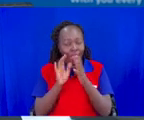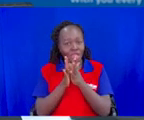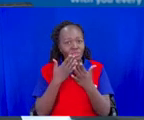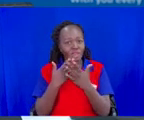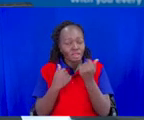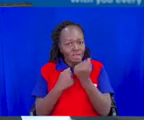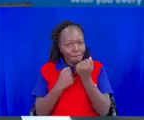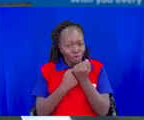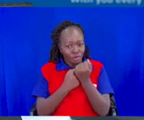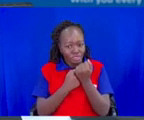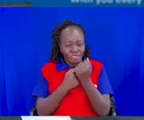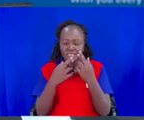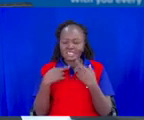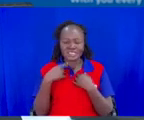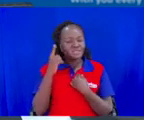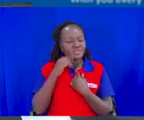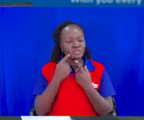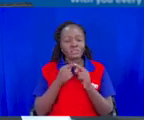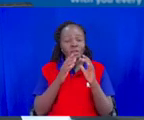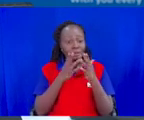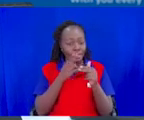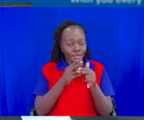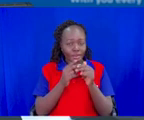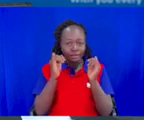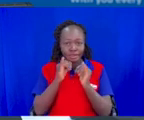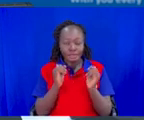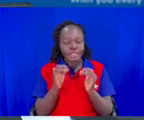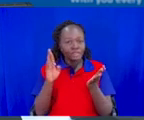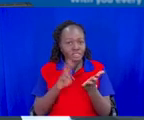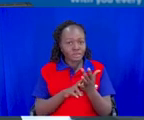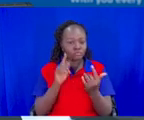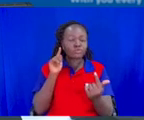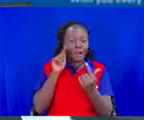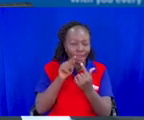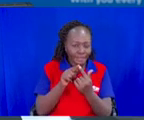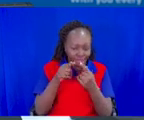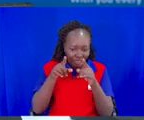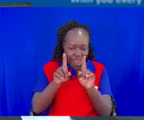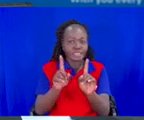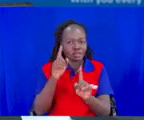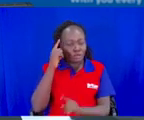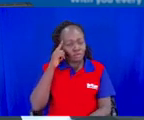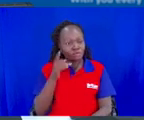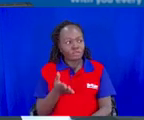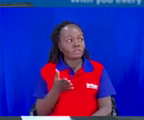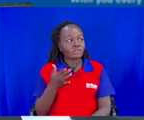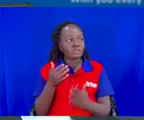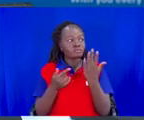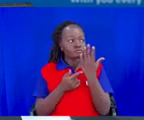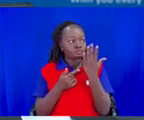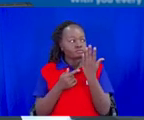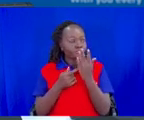received from Image Registrar towards the success of this